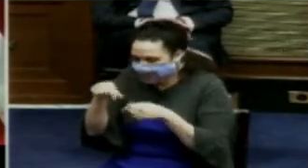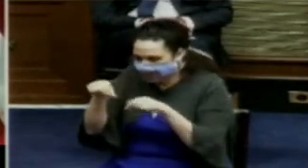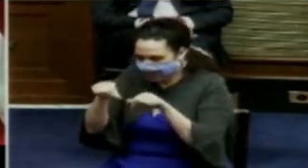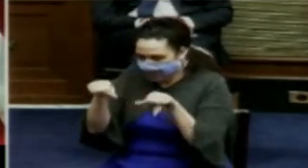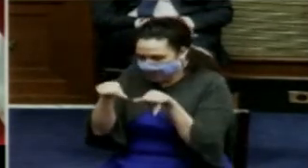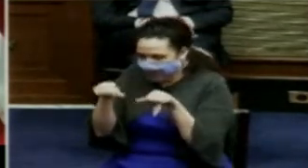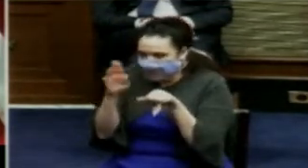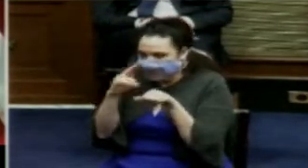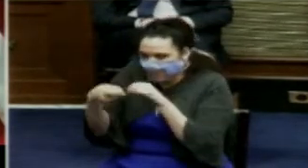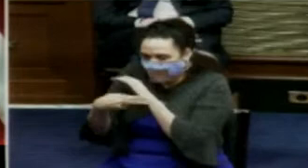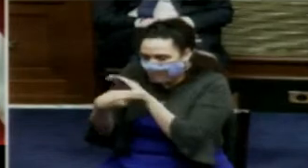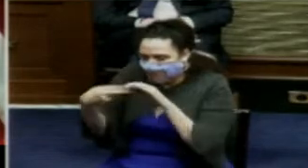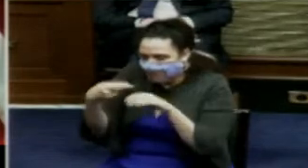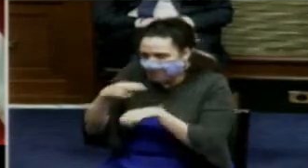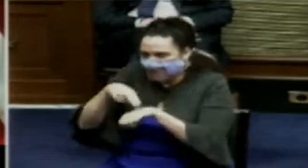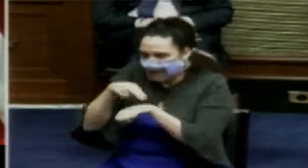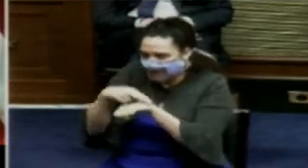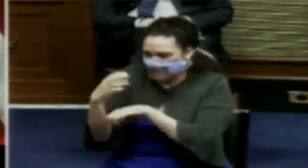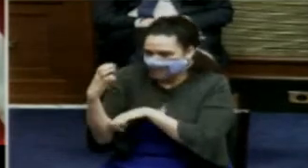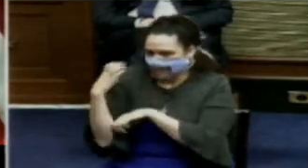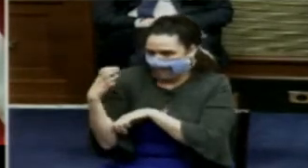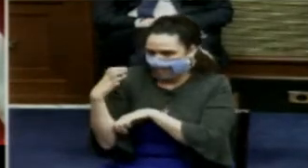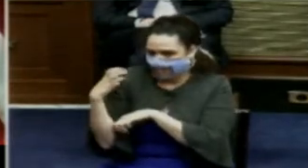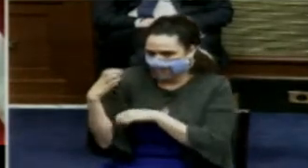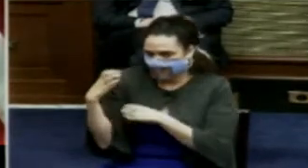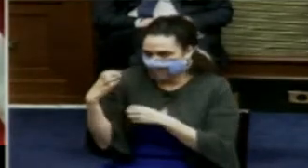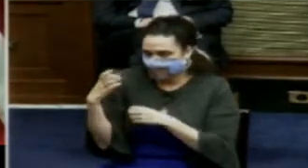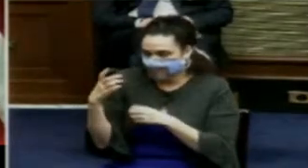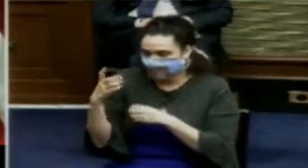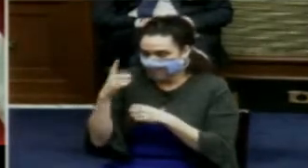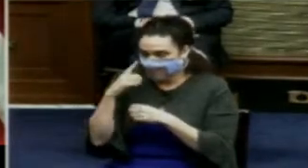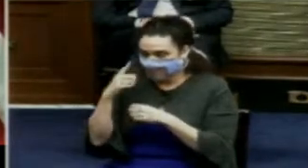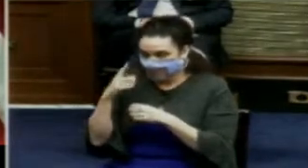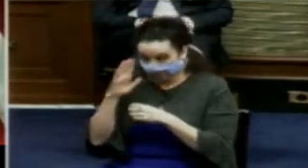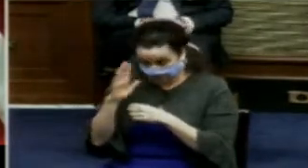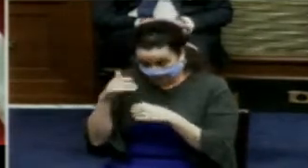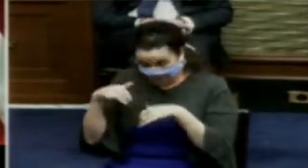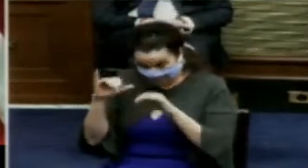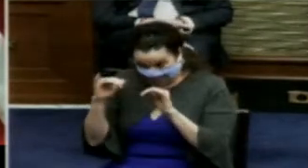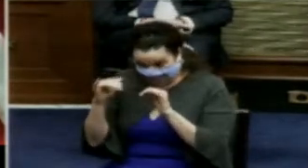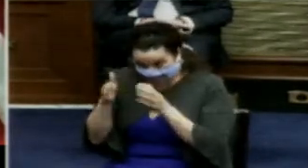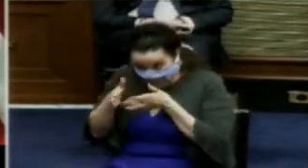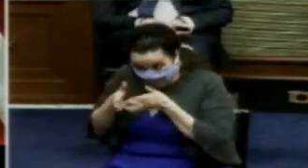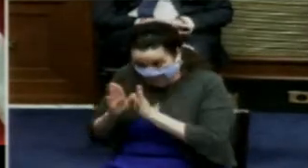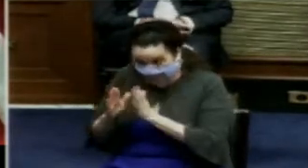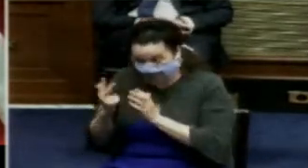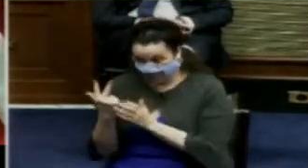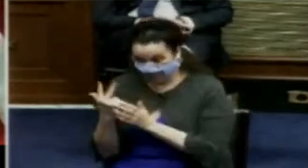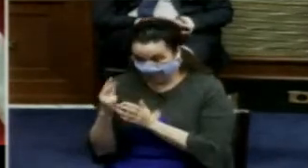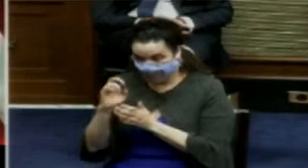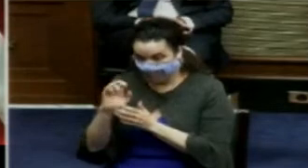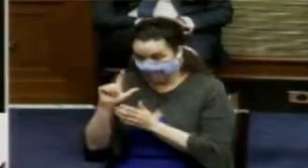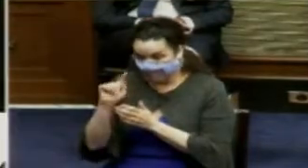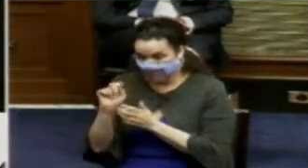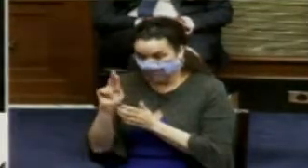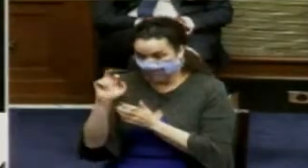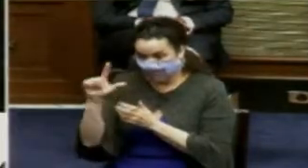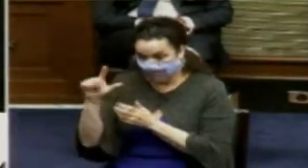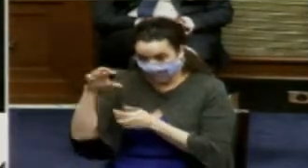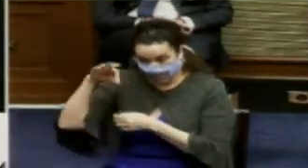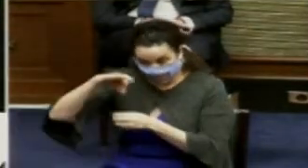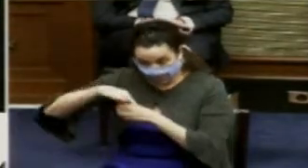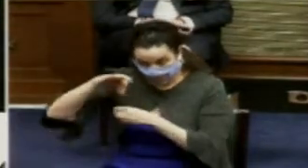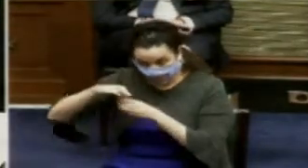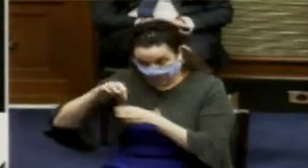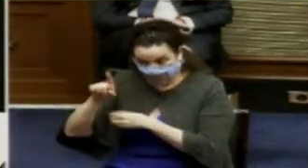capital or the new seat of power. It would still have the 3 electoral votes for president and vice president, correct? Under the